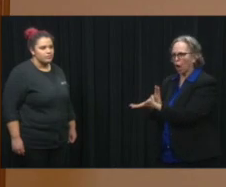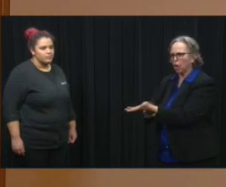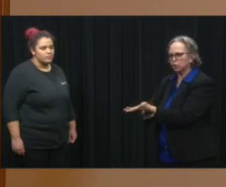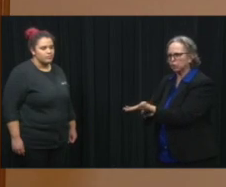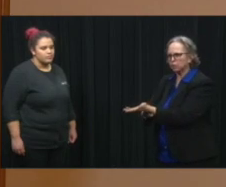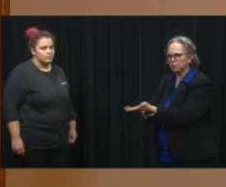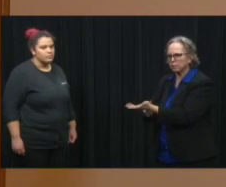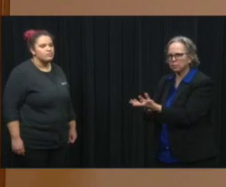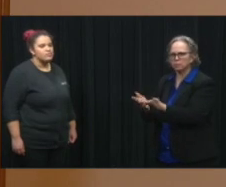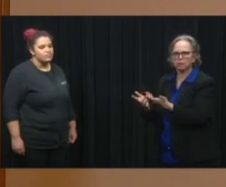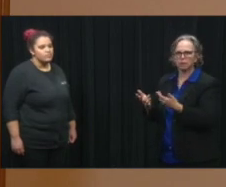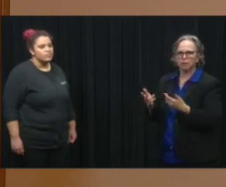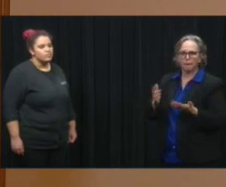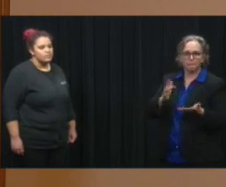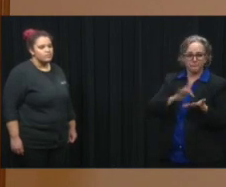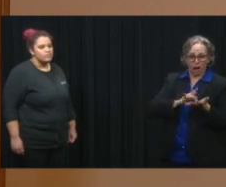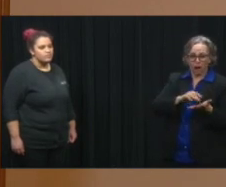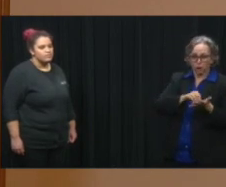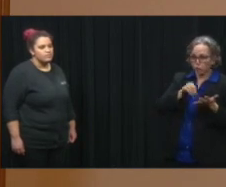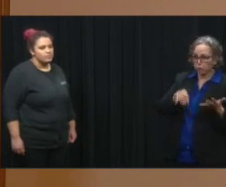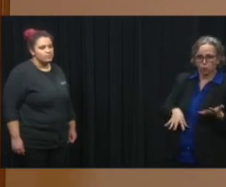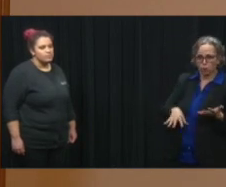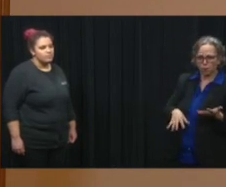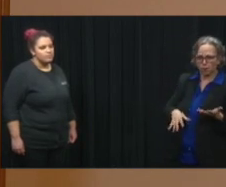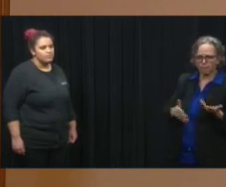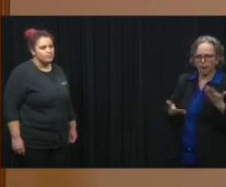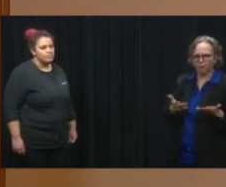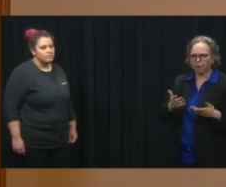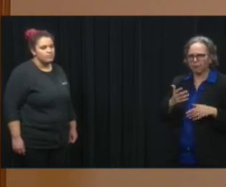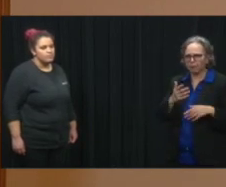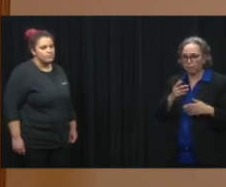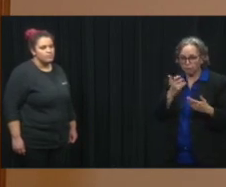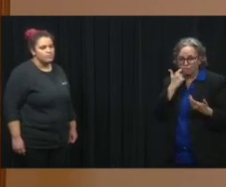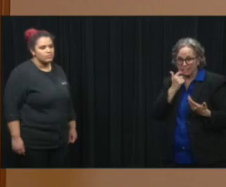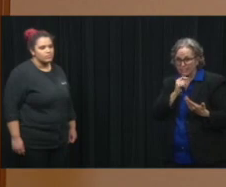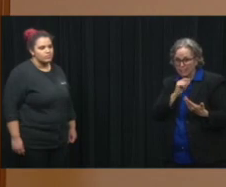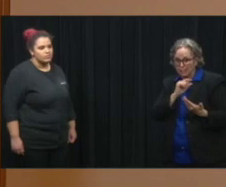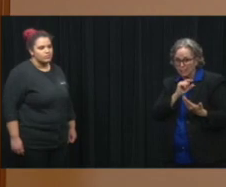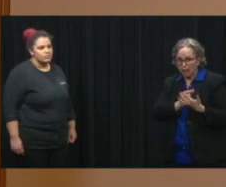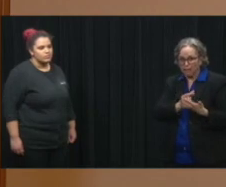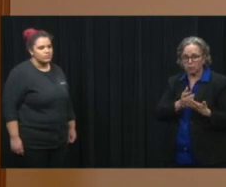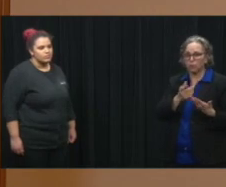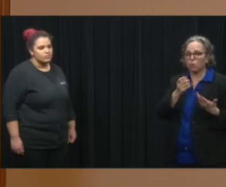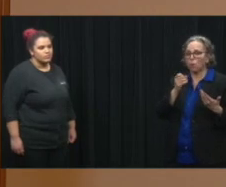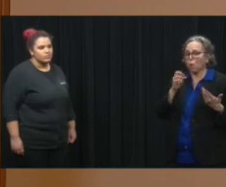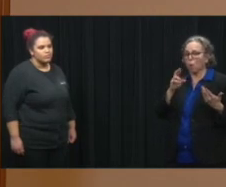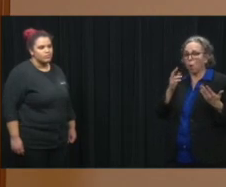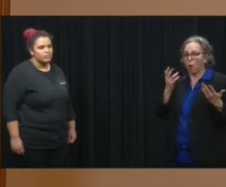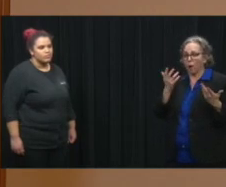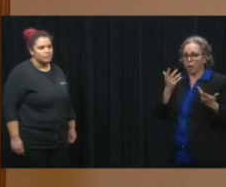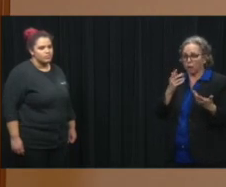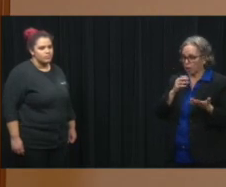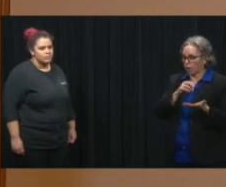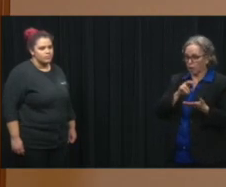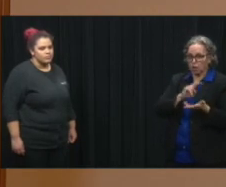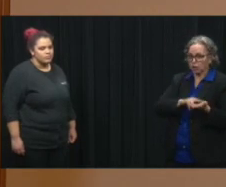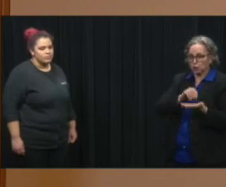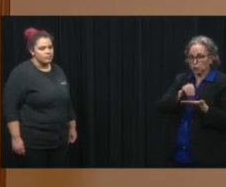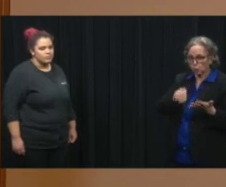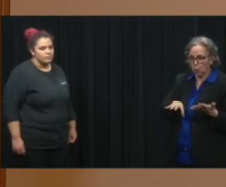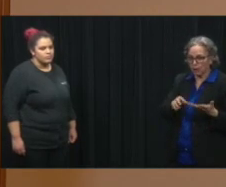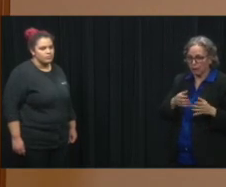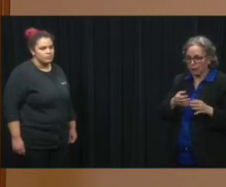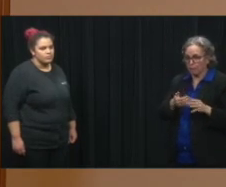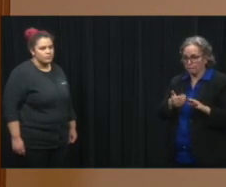the medical colleges about early graduation, earlier year medical students and nursing students. We have surgeons who are